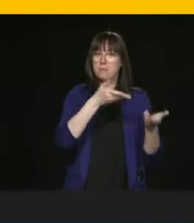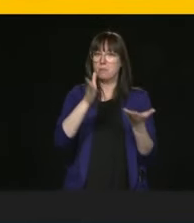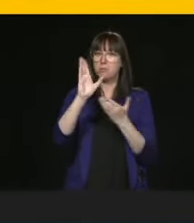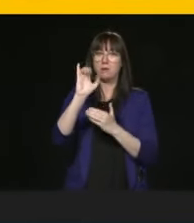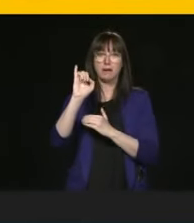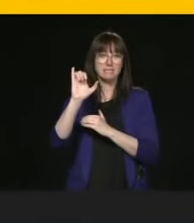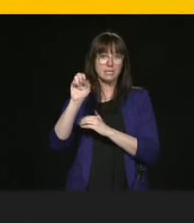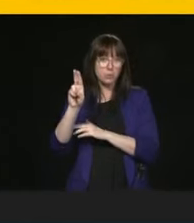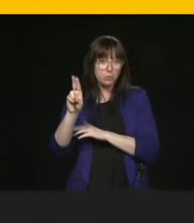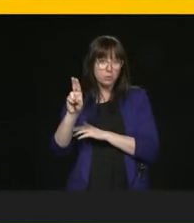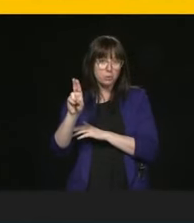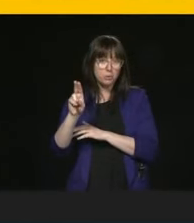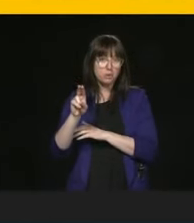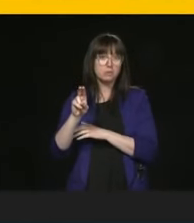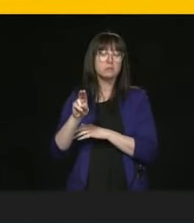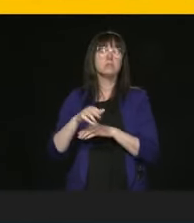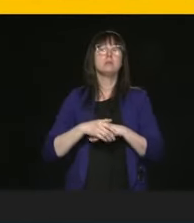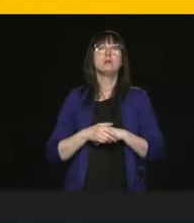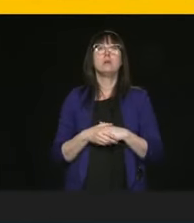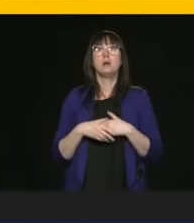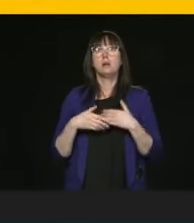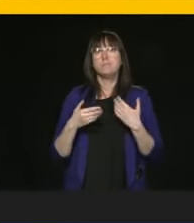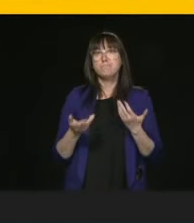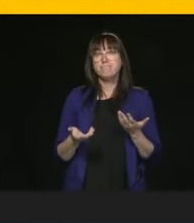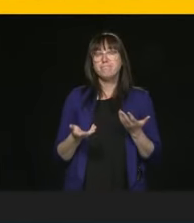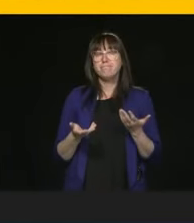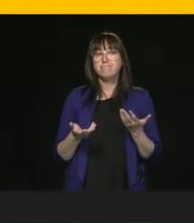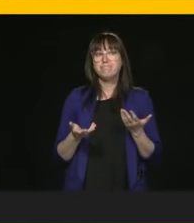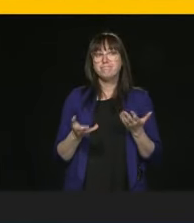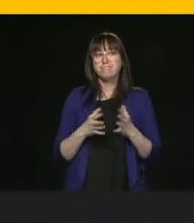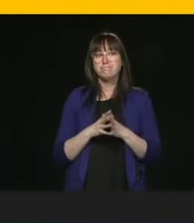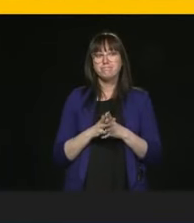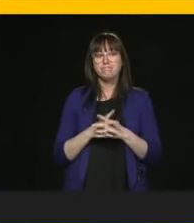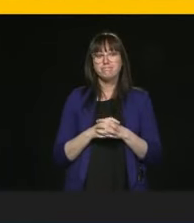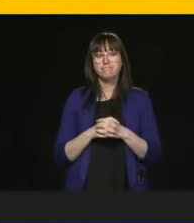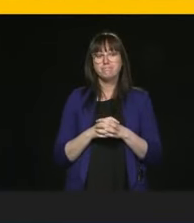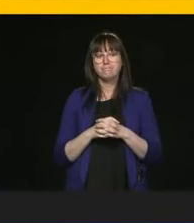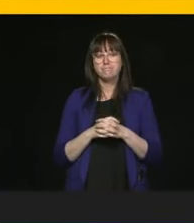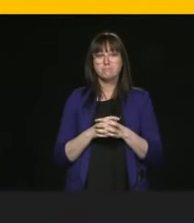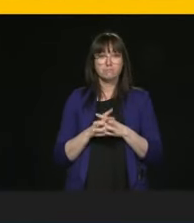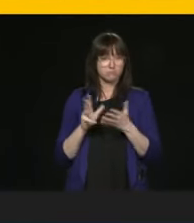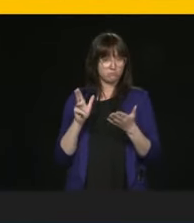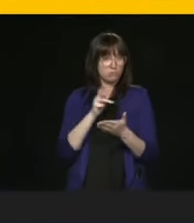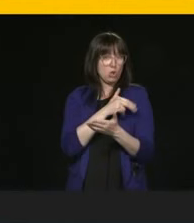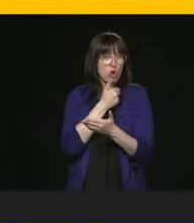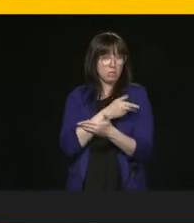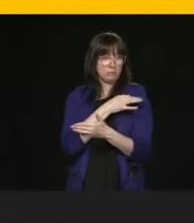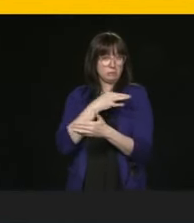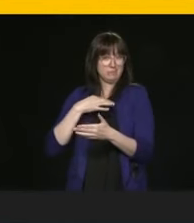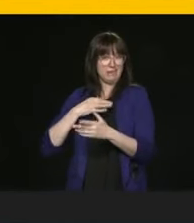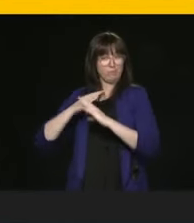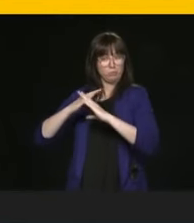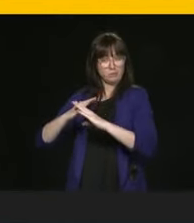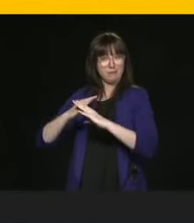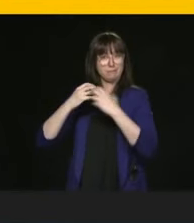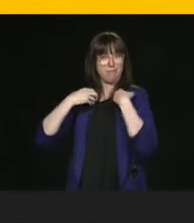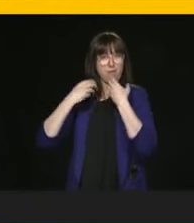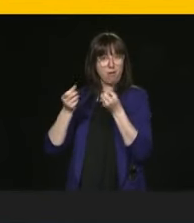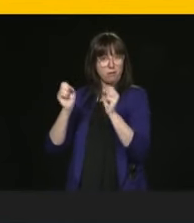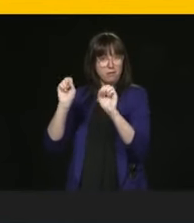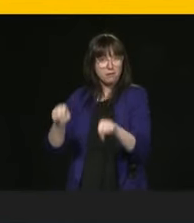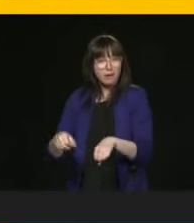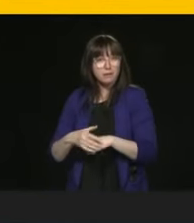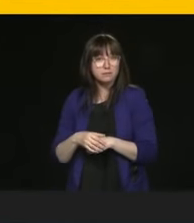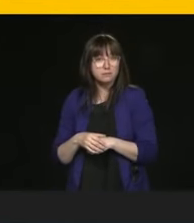about the ability of workers to be protected in the environments in which they would have to work. It's